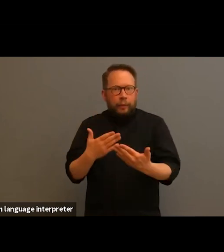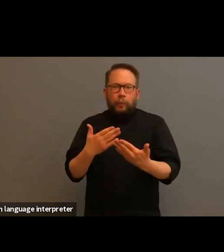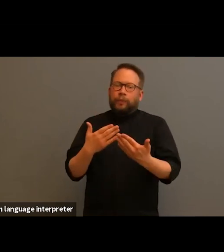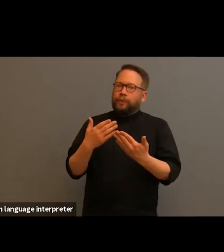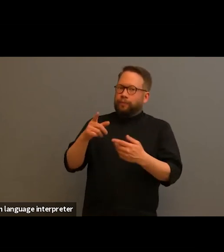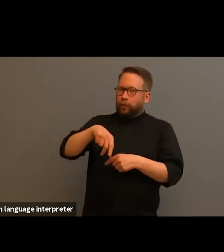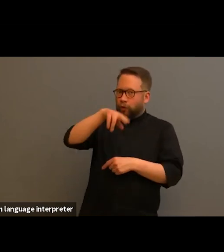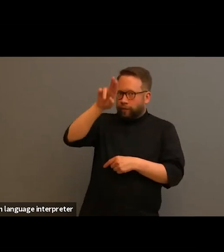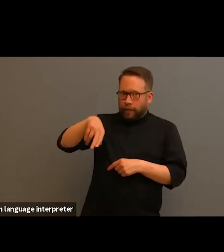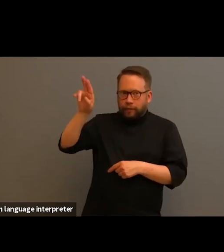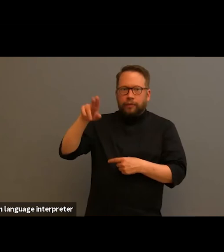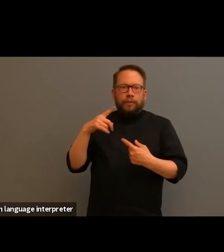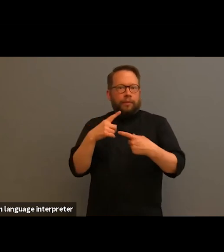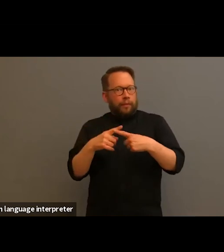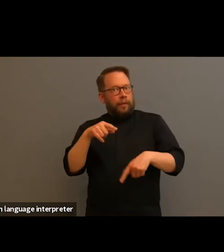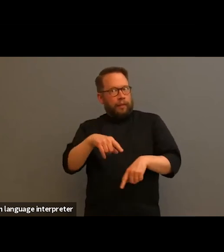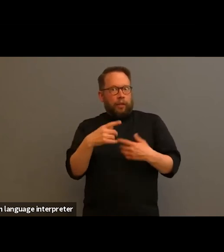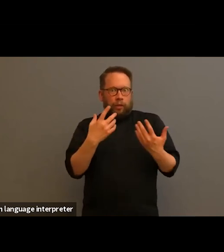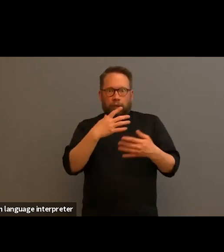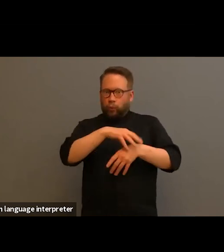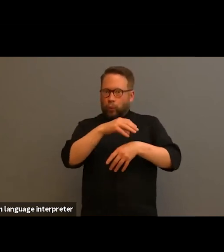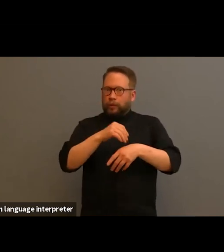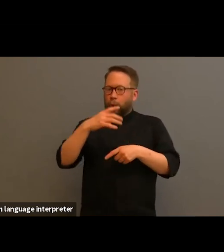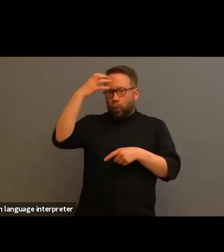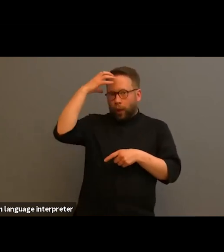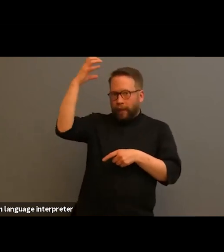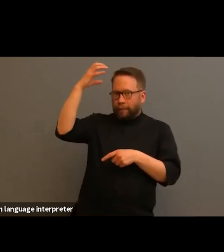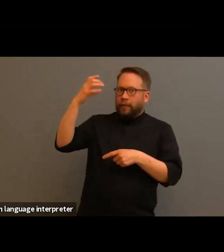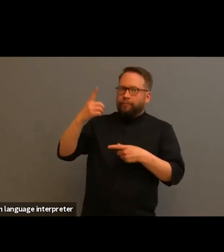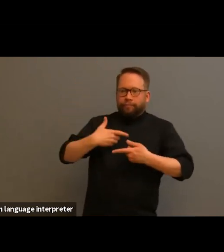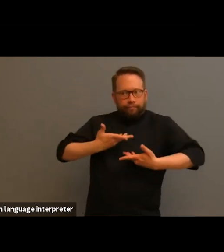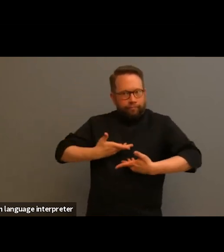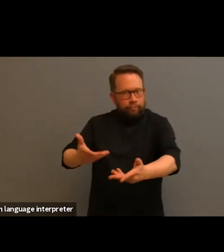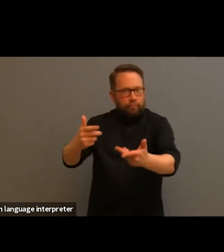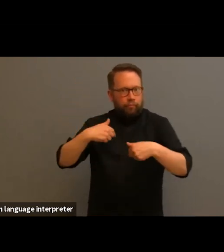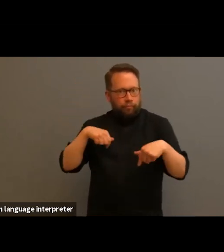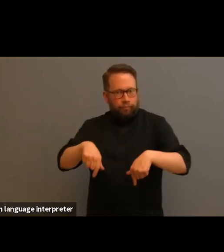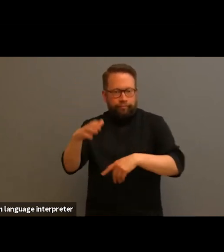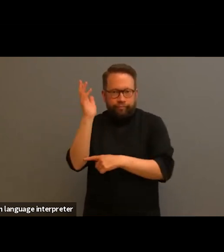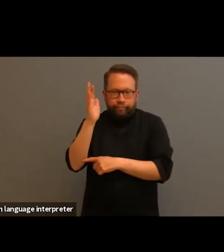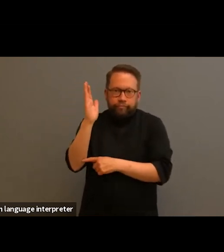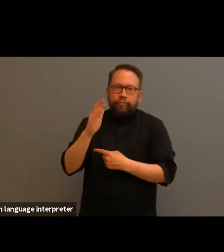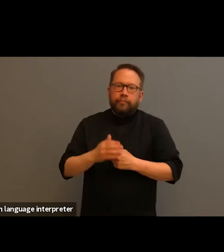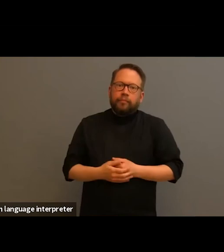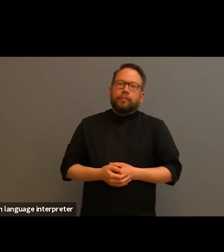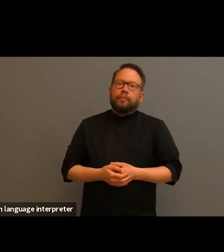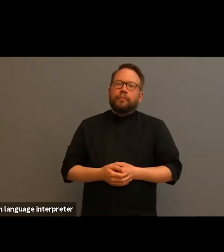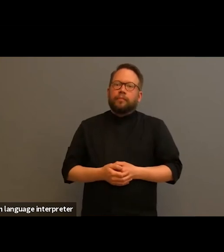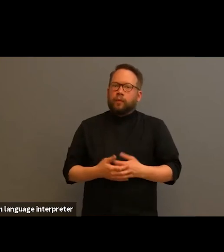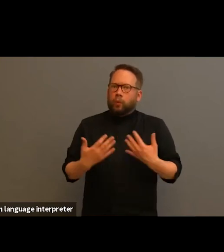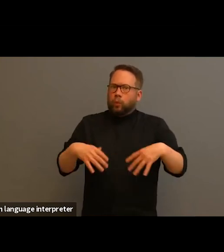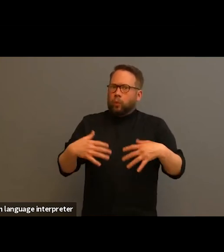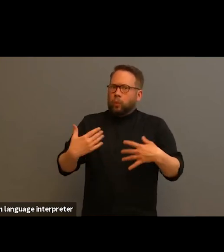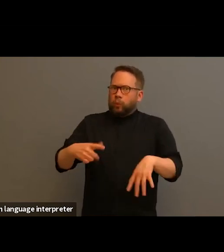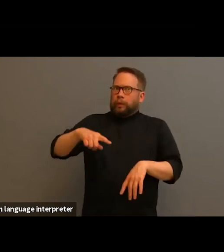opportunity to engage with you today on this important and very timely side event on